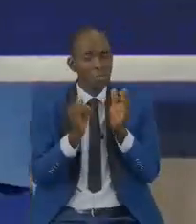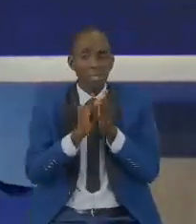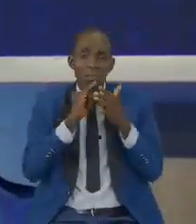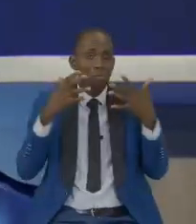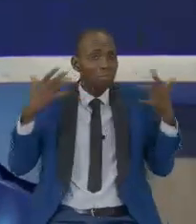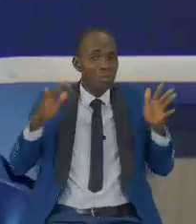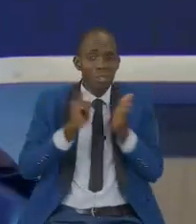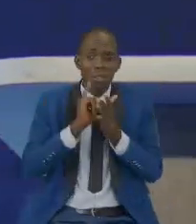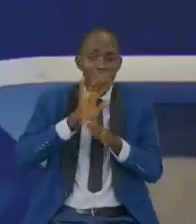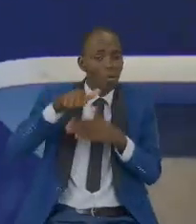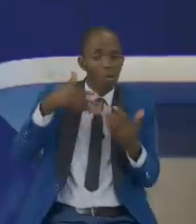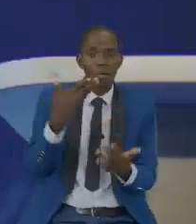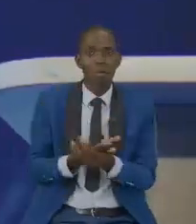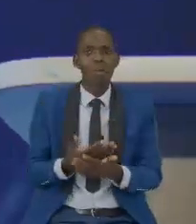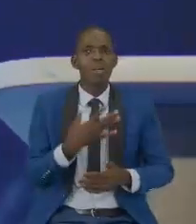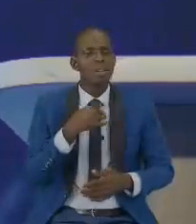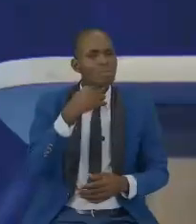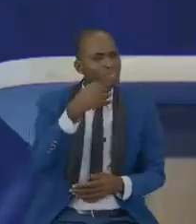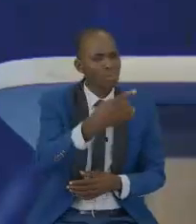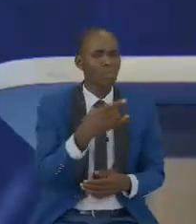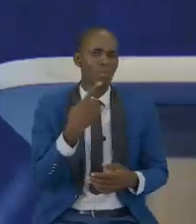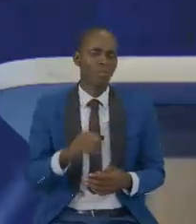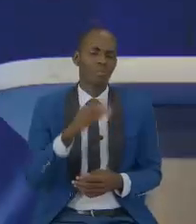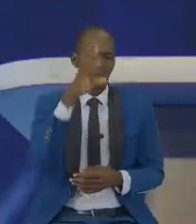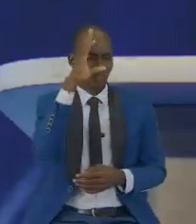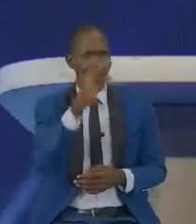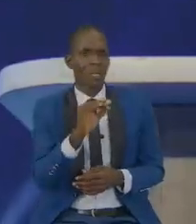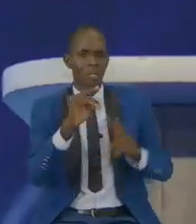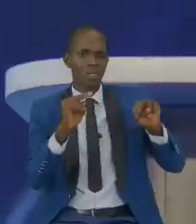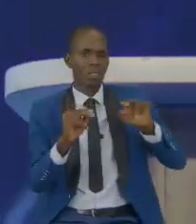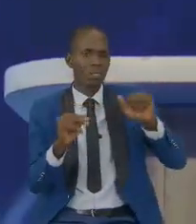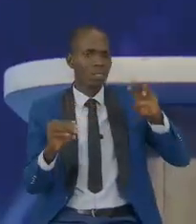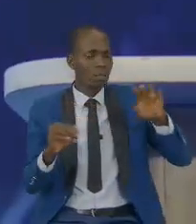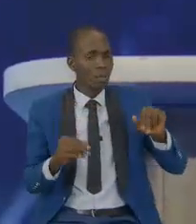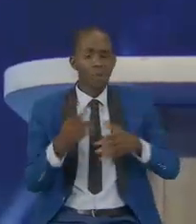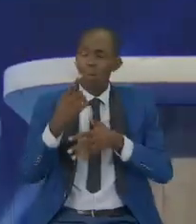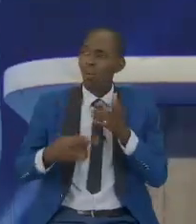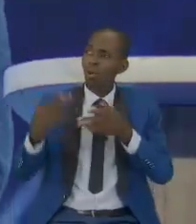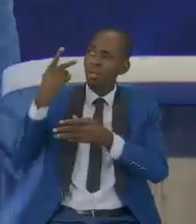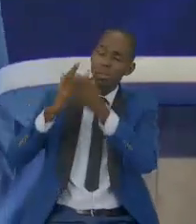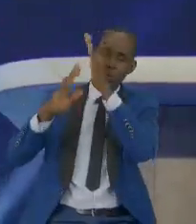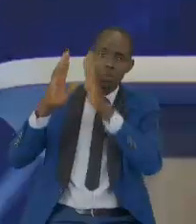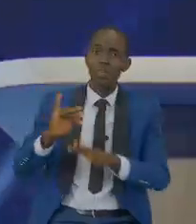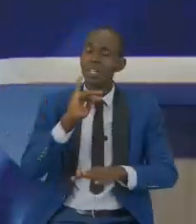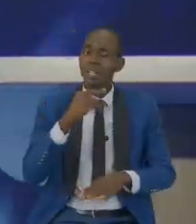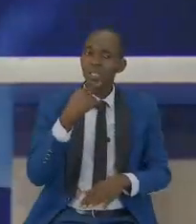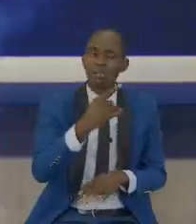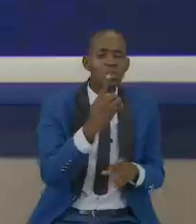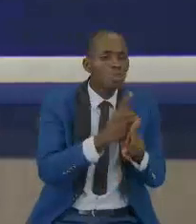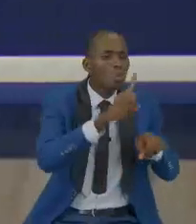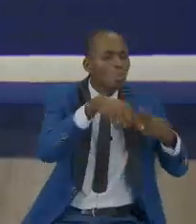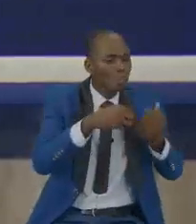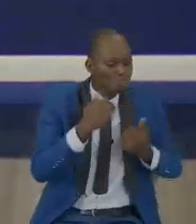saying. And he told the man, all the prophet is saying is come, wash and be clean. And then in verse